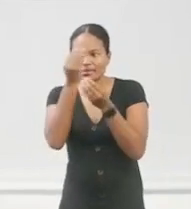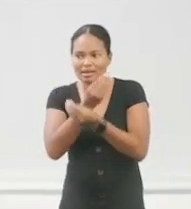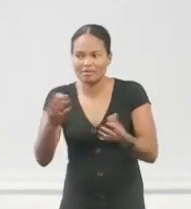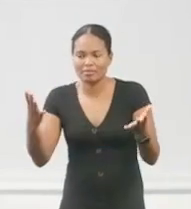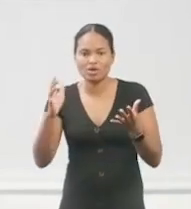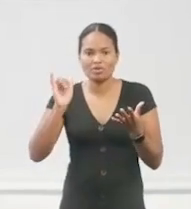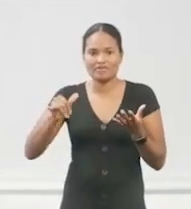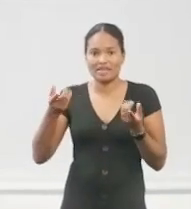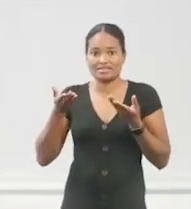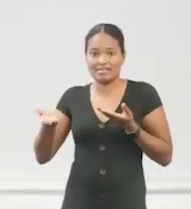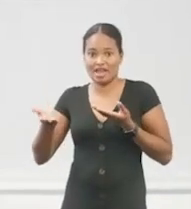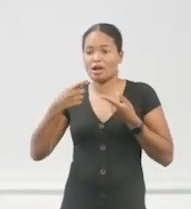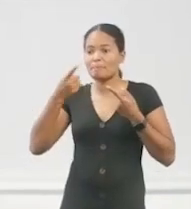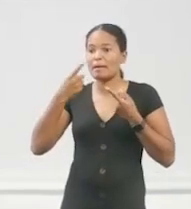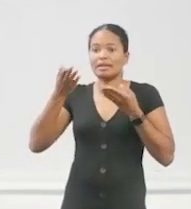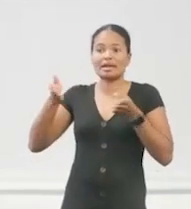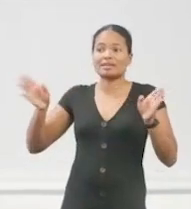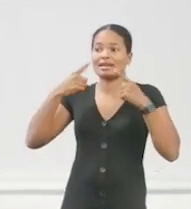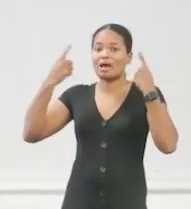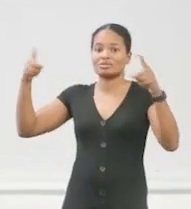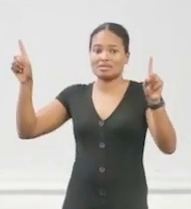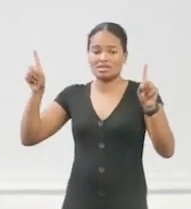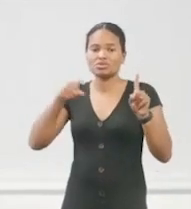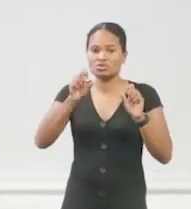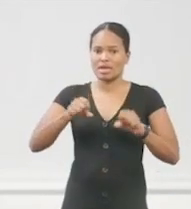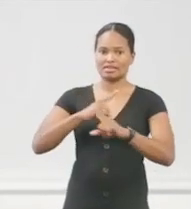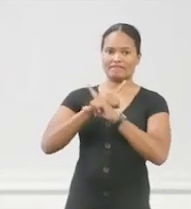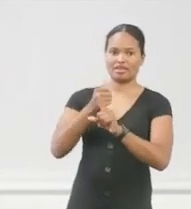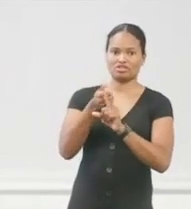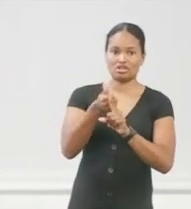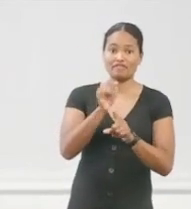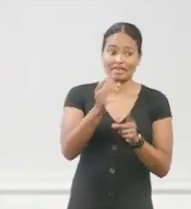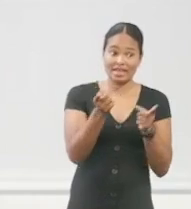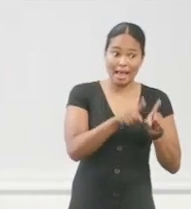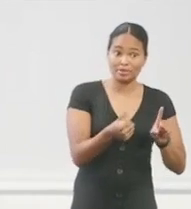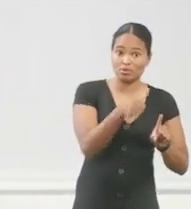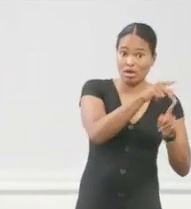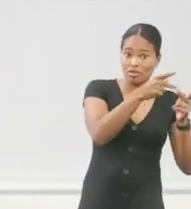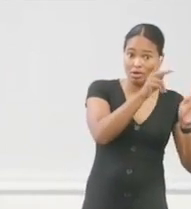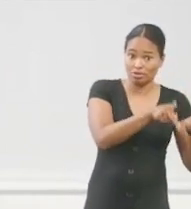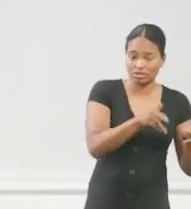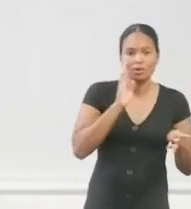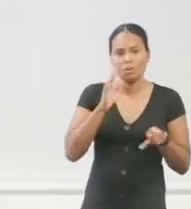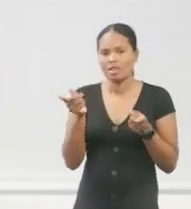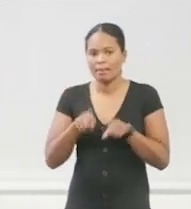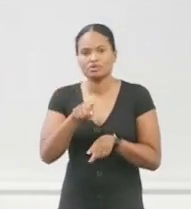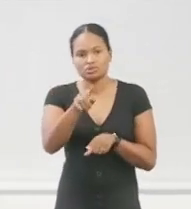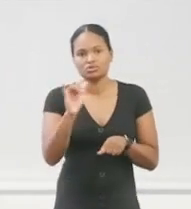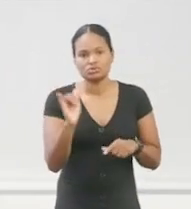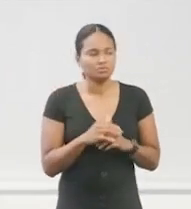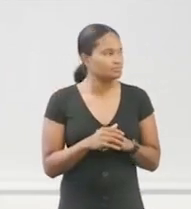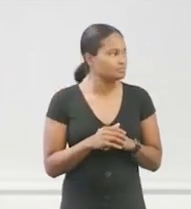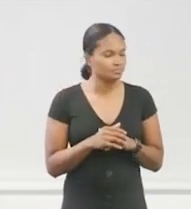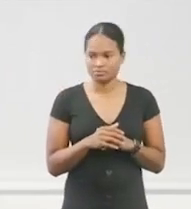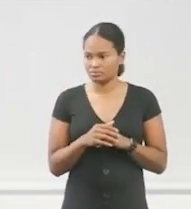service announcements or some type of communication, so that you can defend against it. Because if it's happening to somebody else, it's going to happen to you. I mean, these criminals keep